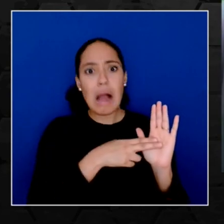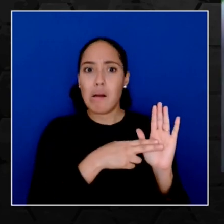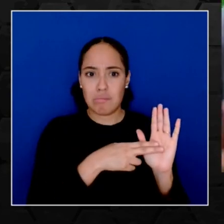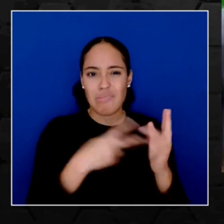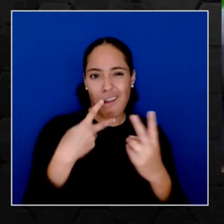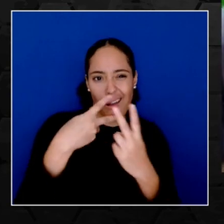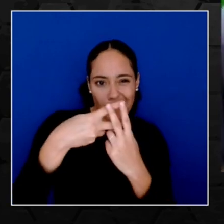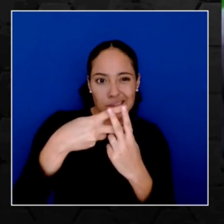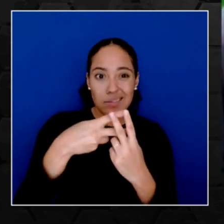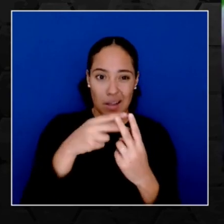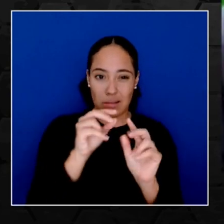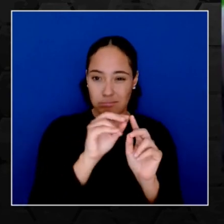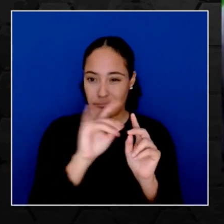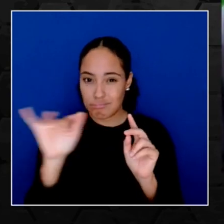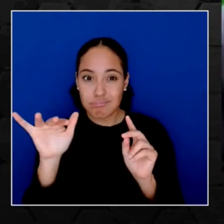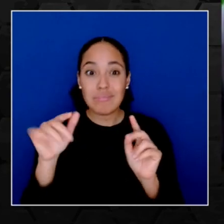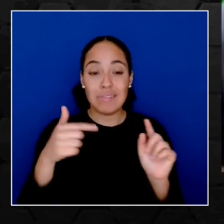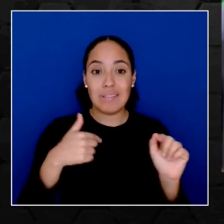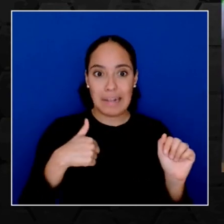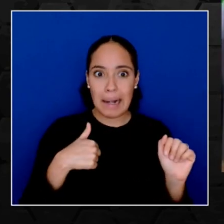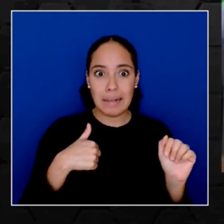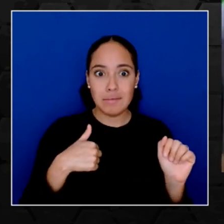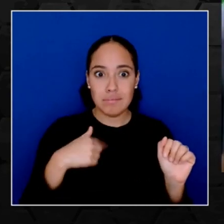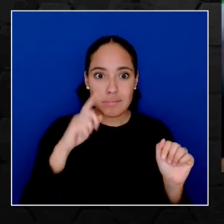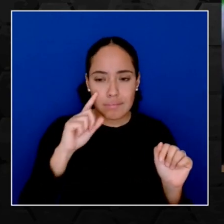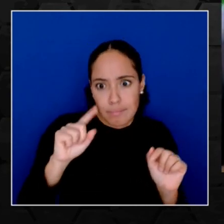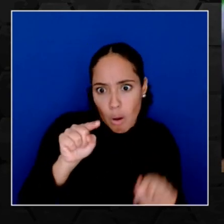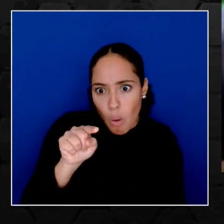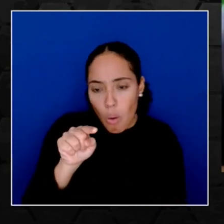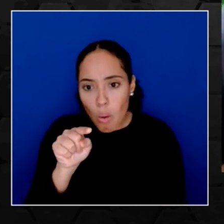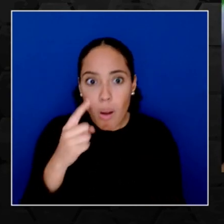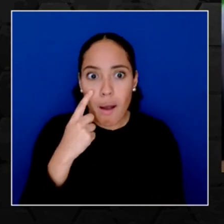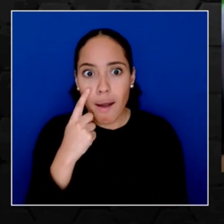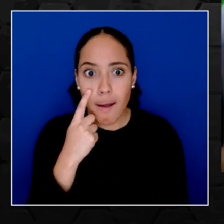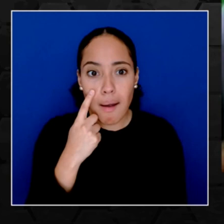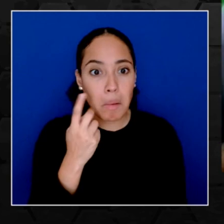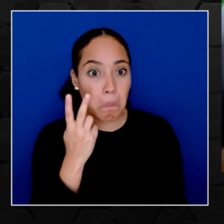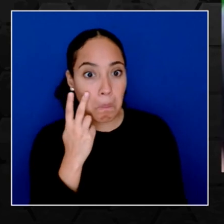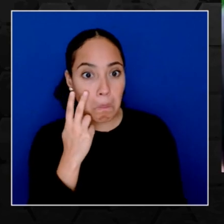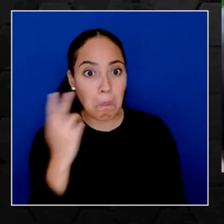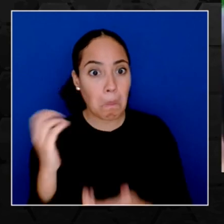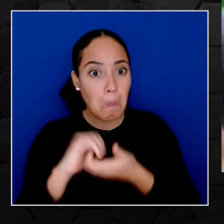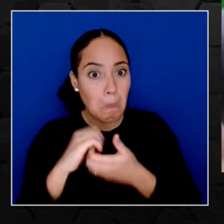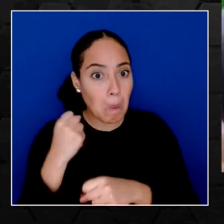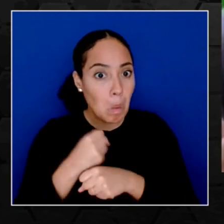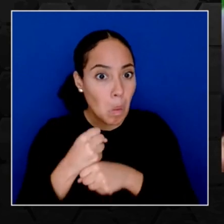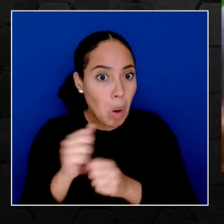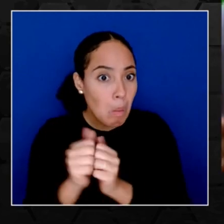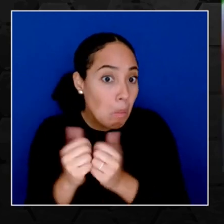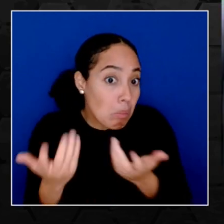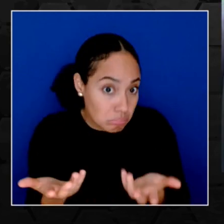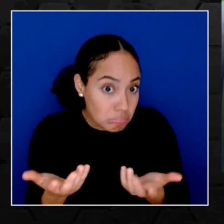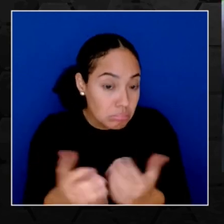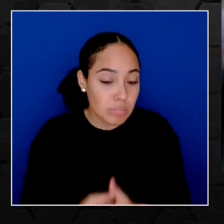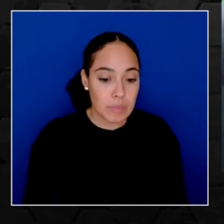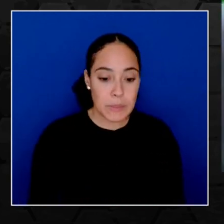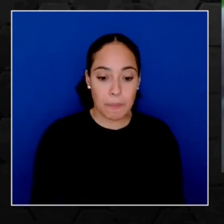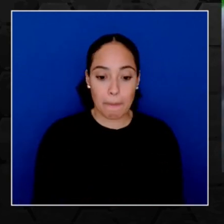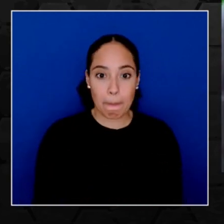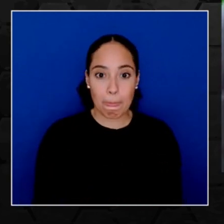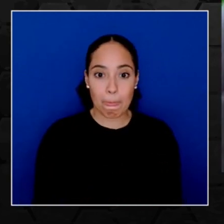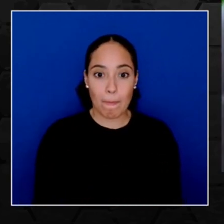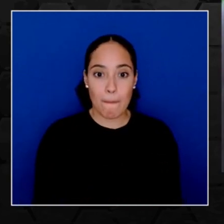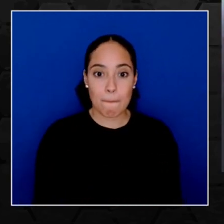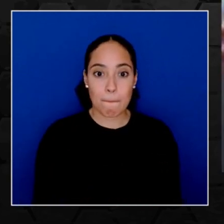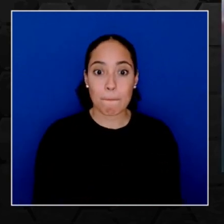is a stream by Jason has done on more. And it's kind of a 3+ session has gone on that end, where from around